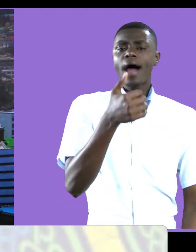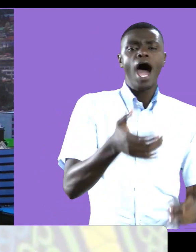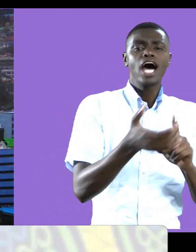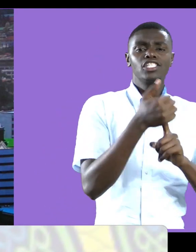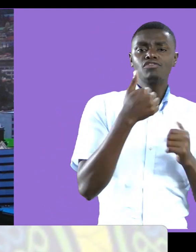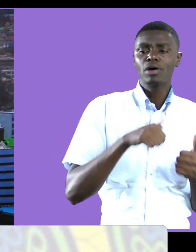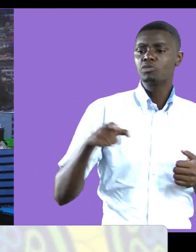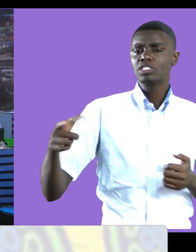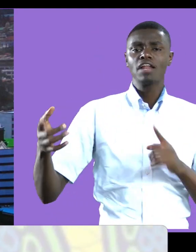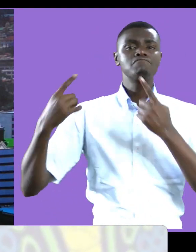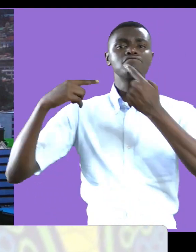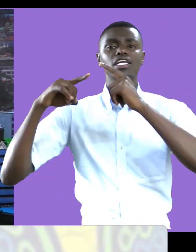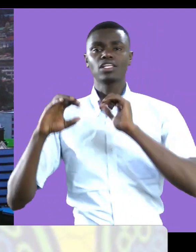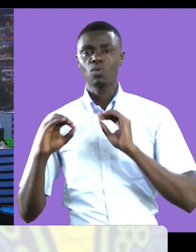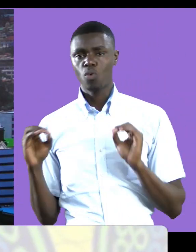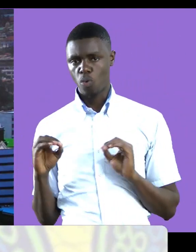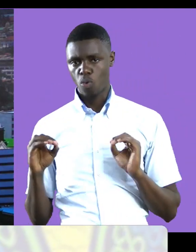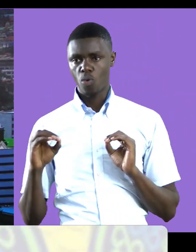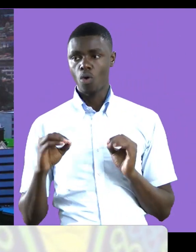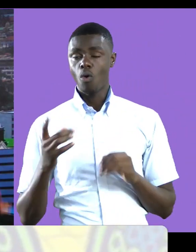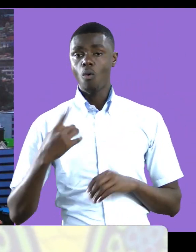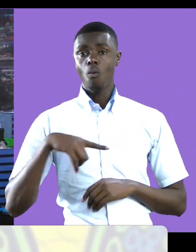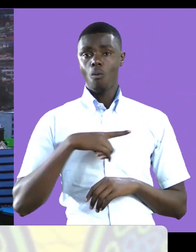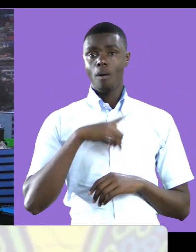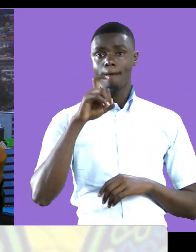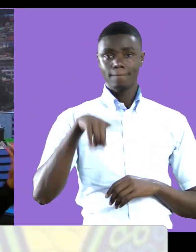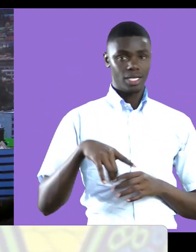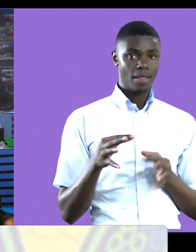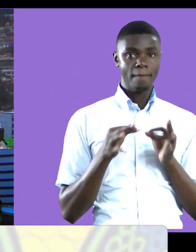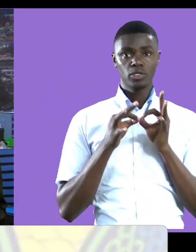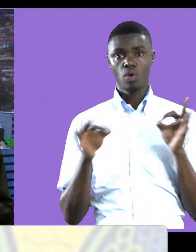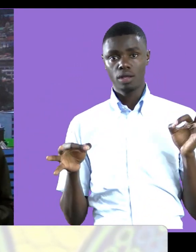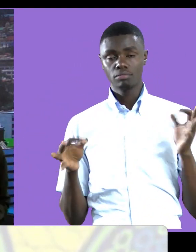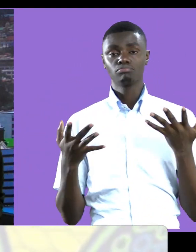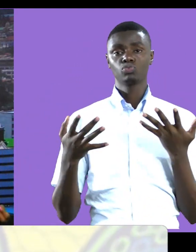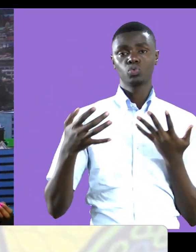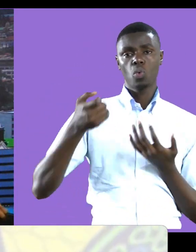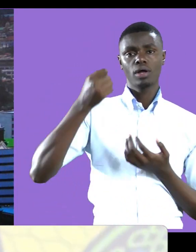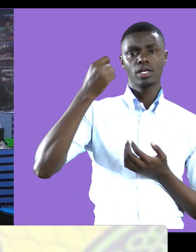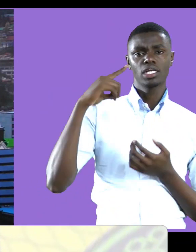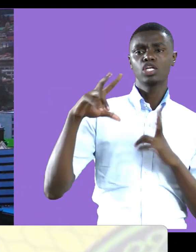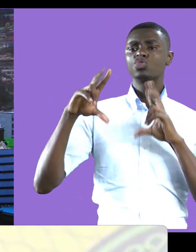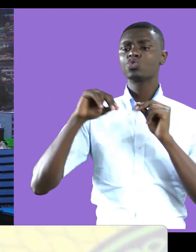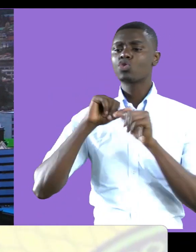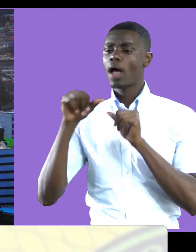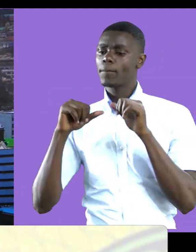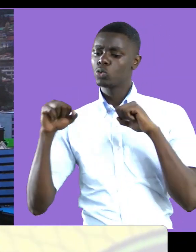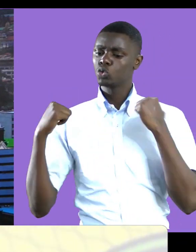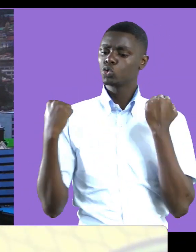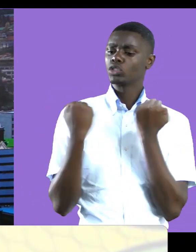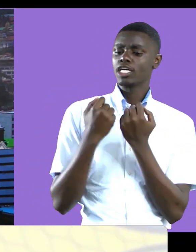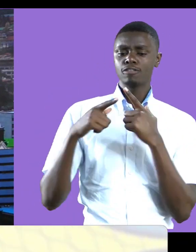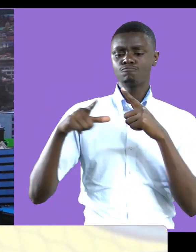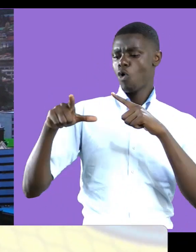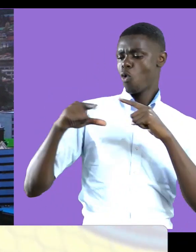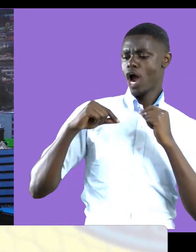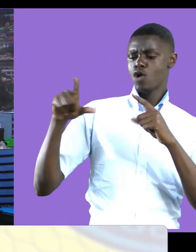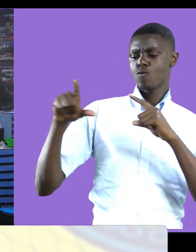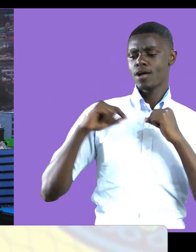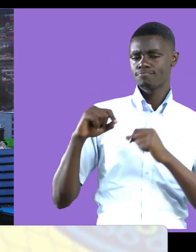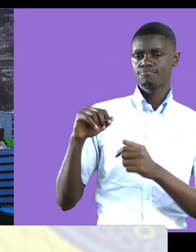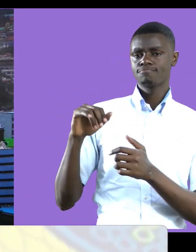Naona. So definitely today we have to make sure pia our viewers they get to understand it's not about Kenya society inakuambia ati hiyo